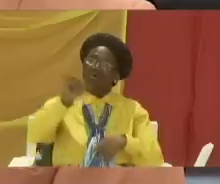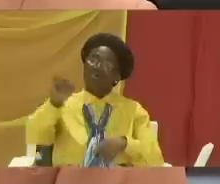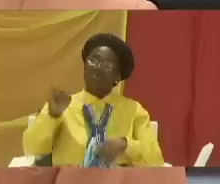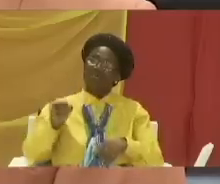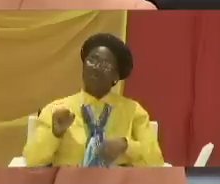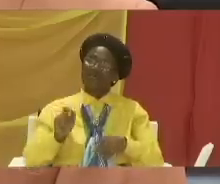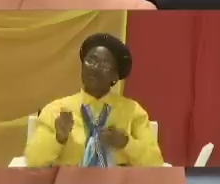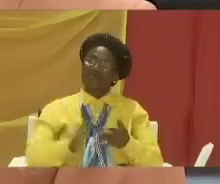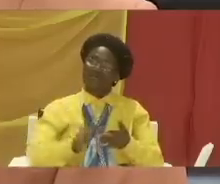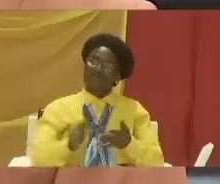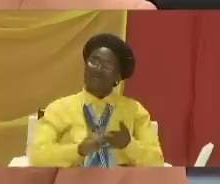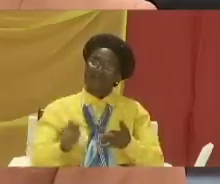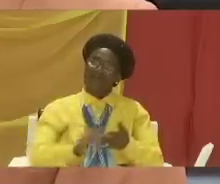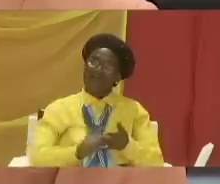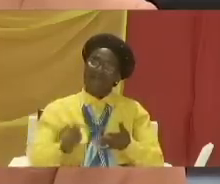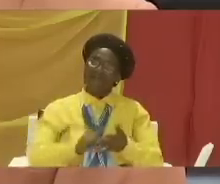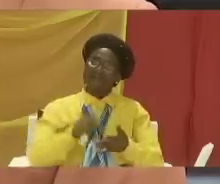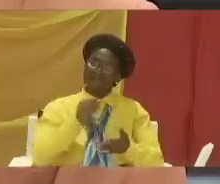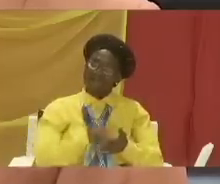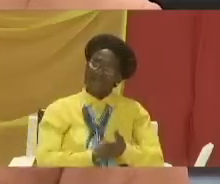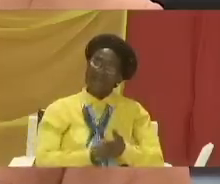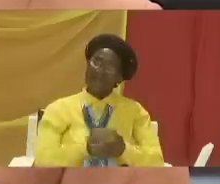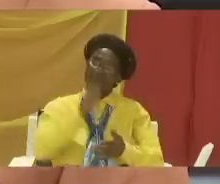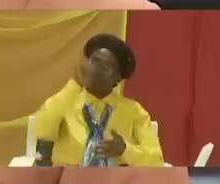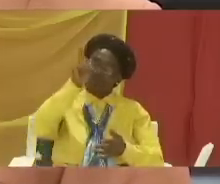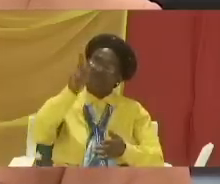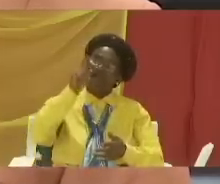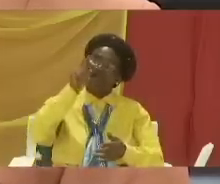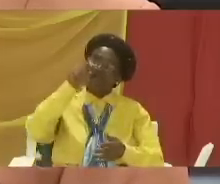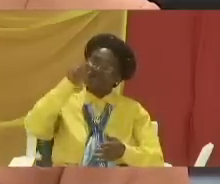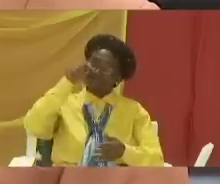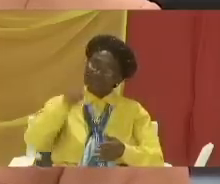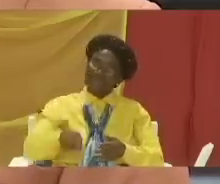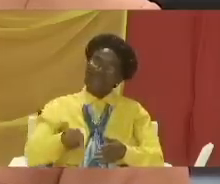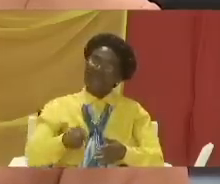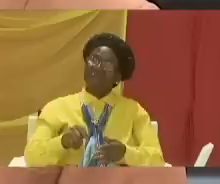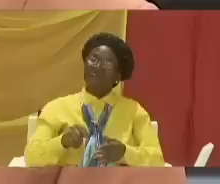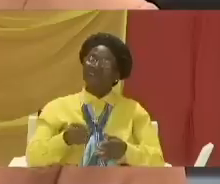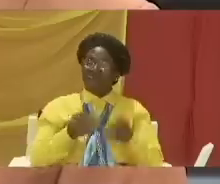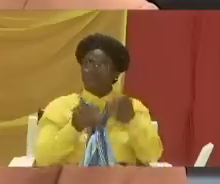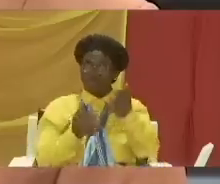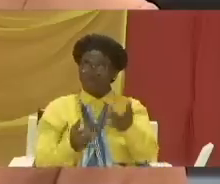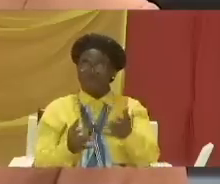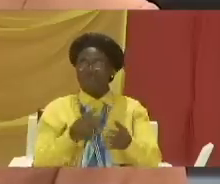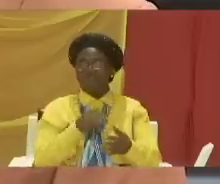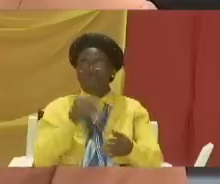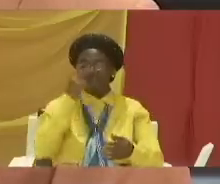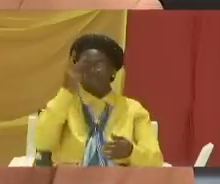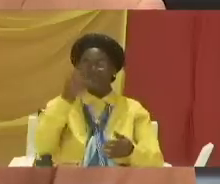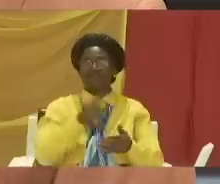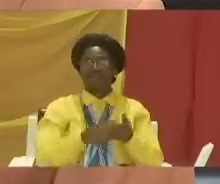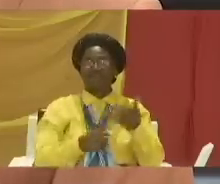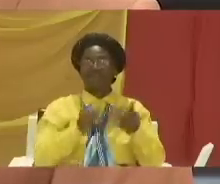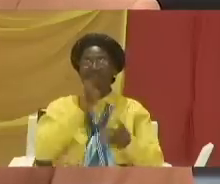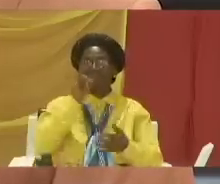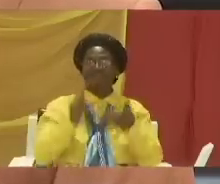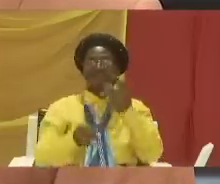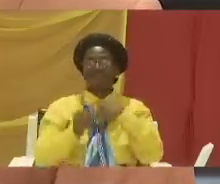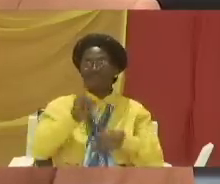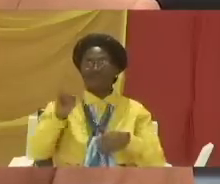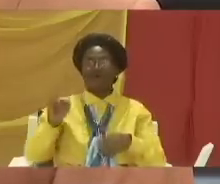Write that one down. Wait and see what is coming.